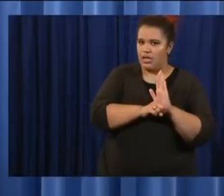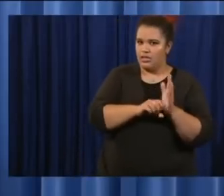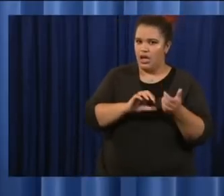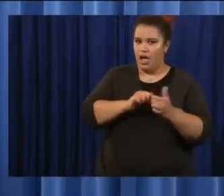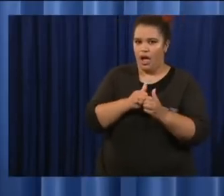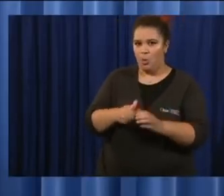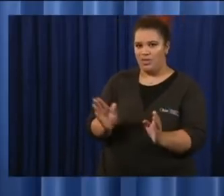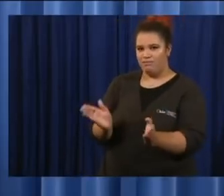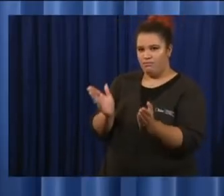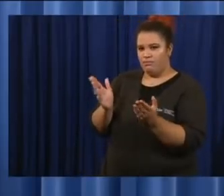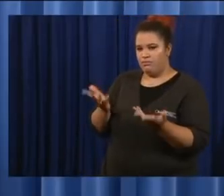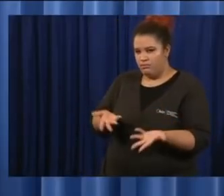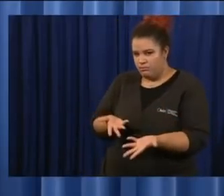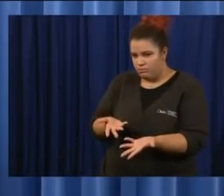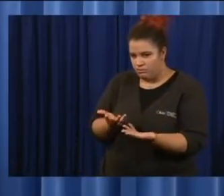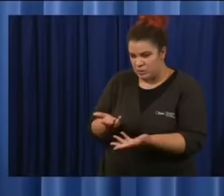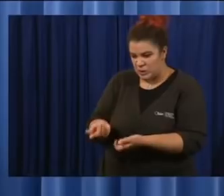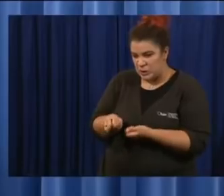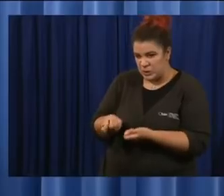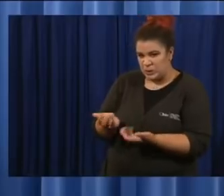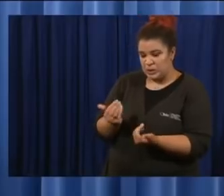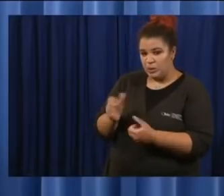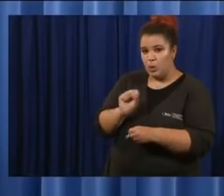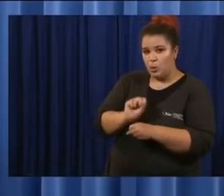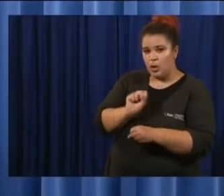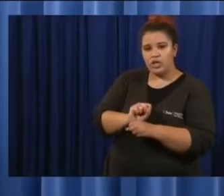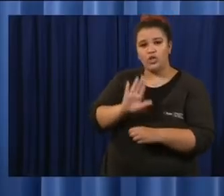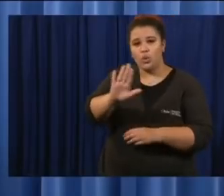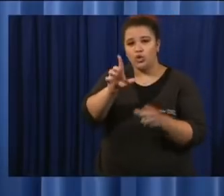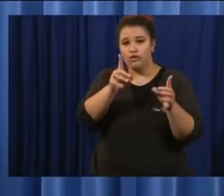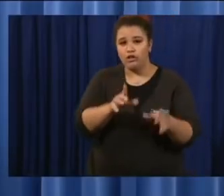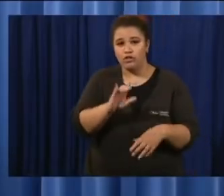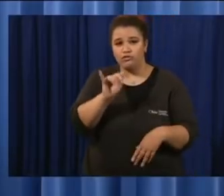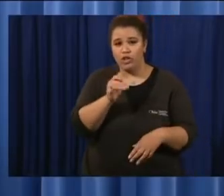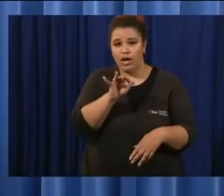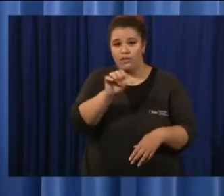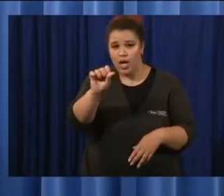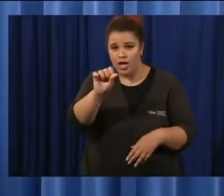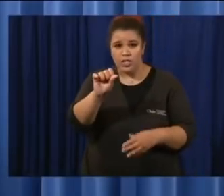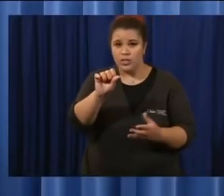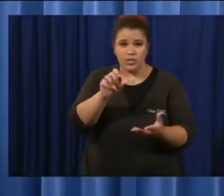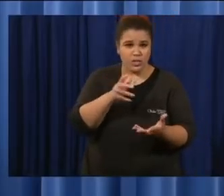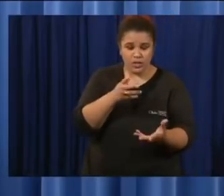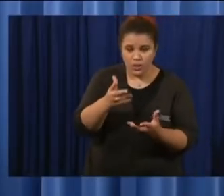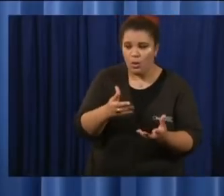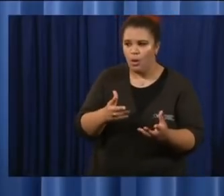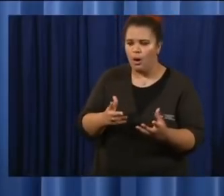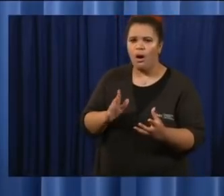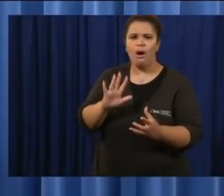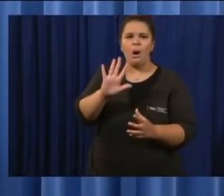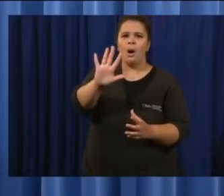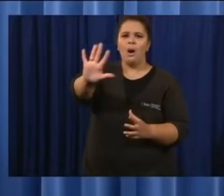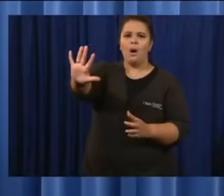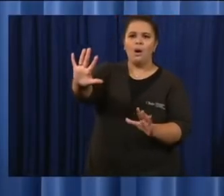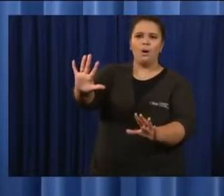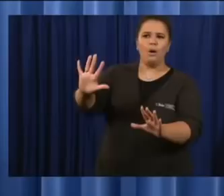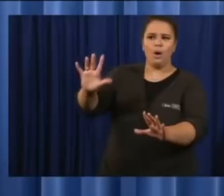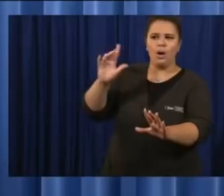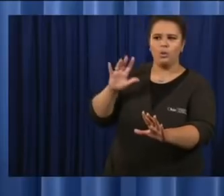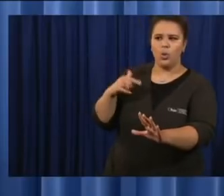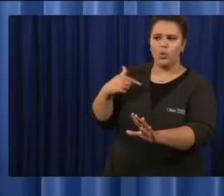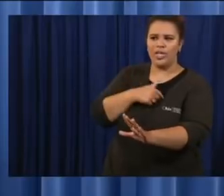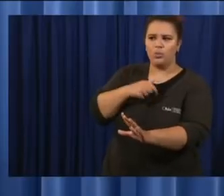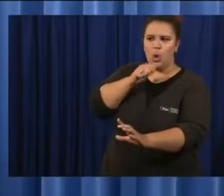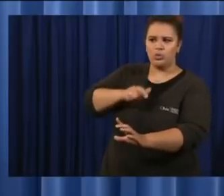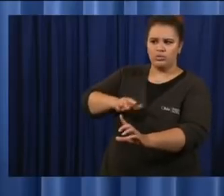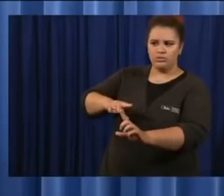Your Director of Job and Family Services, I believe, has said we don't intend to compel people to go back to work. People are going to have to make those judgments